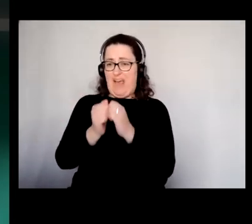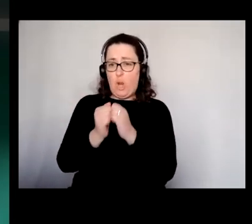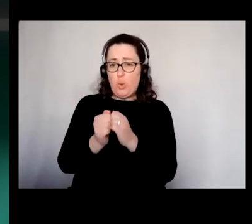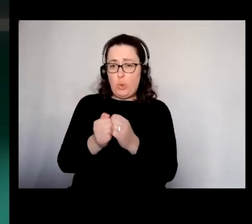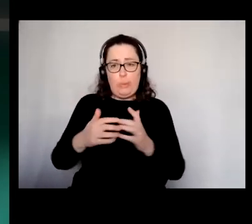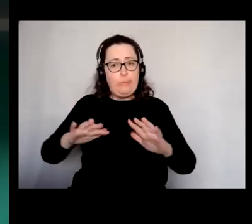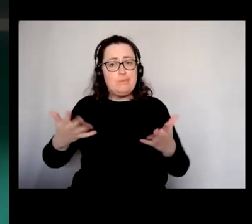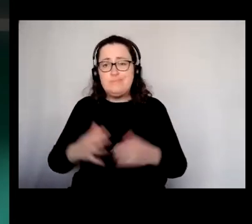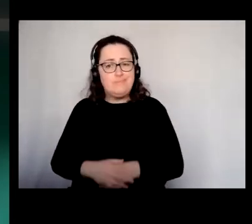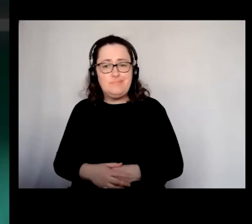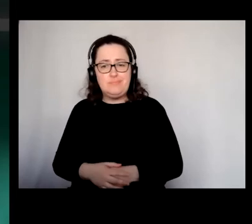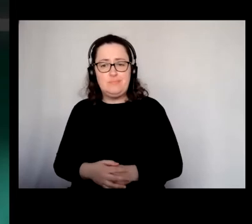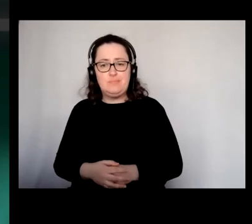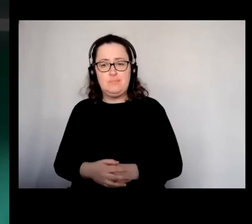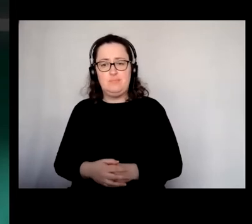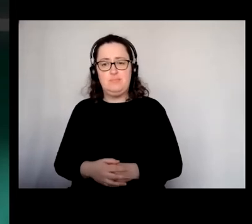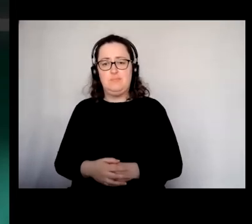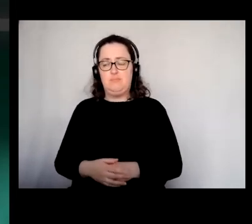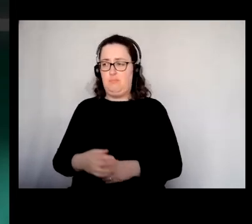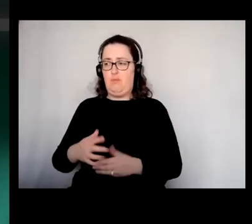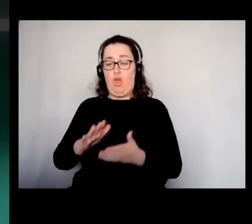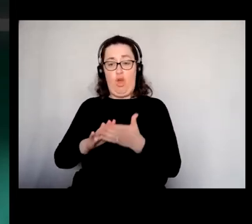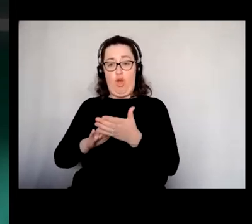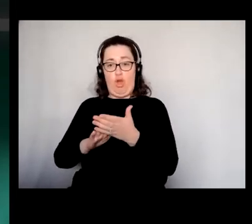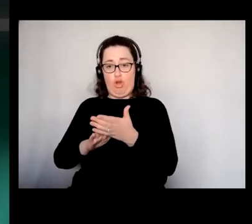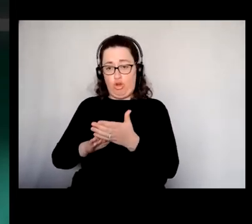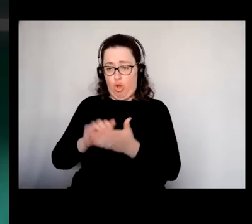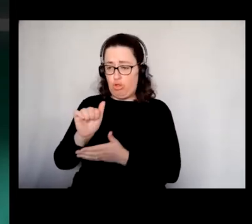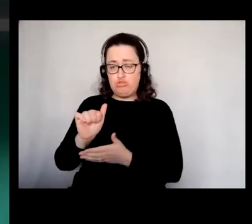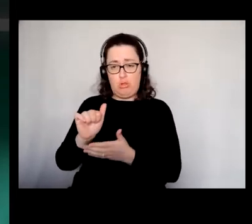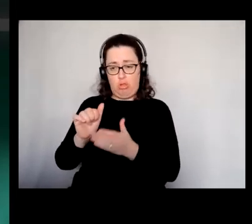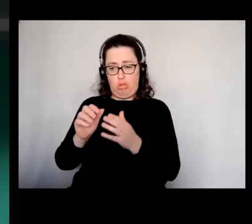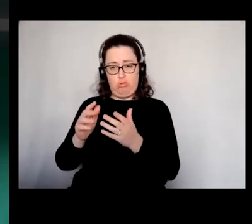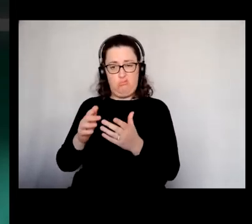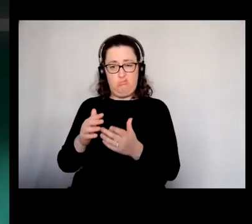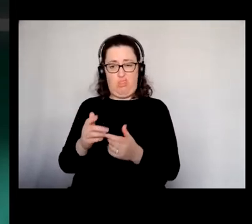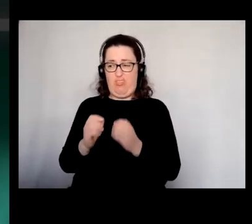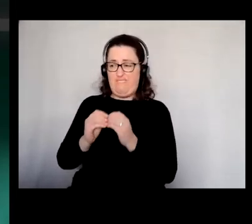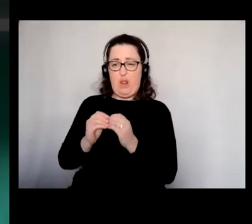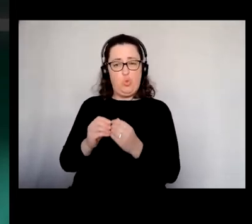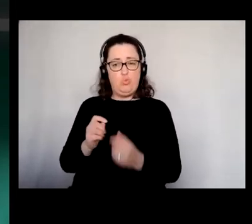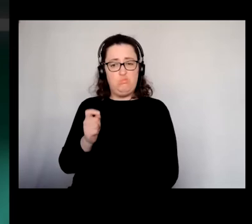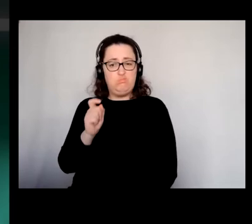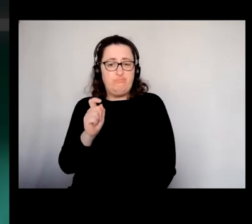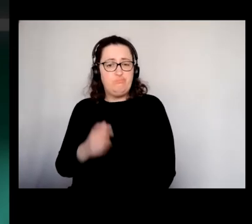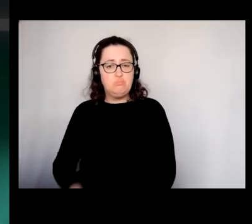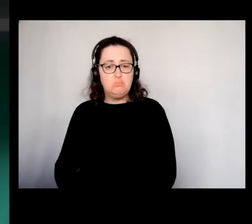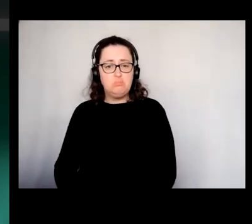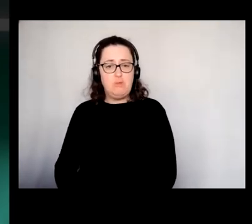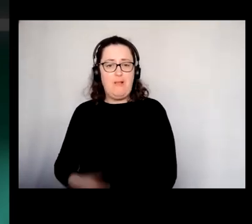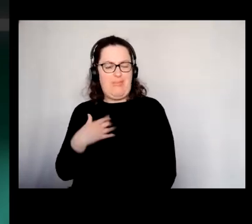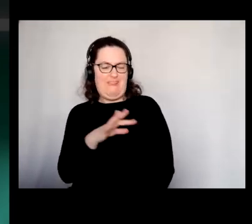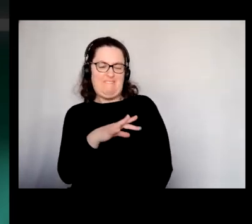We generally don't have a societal value. And I think culturally, we have very little cultural value. We're